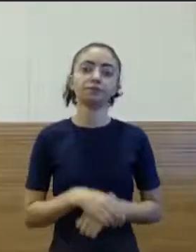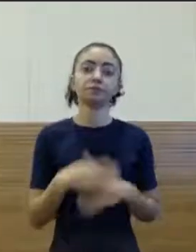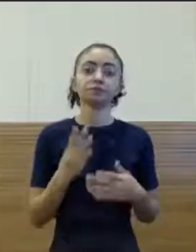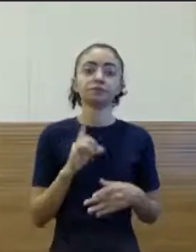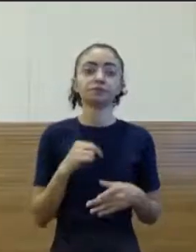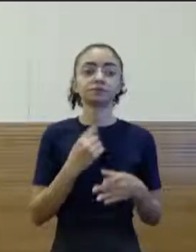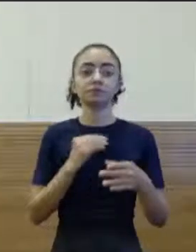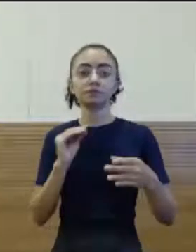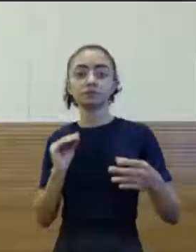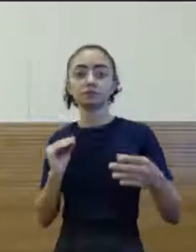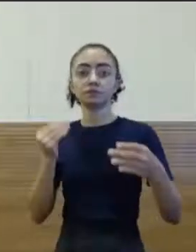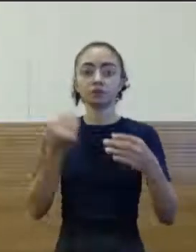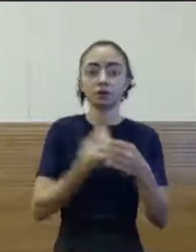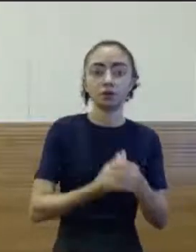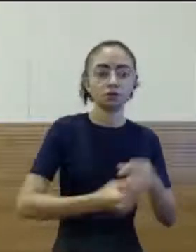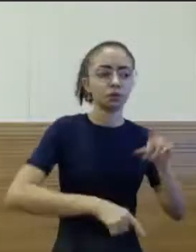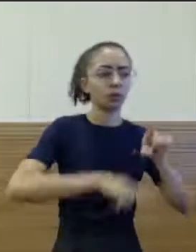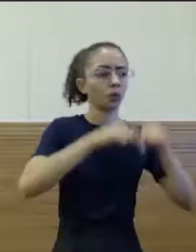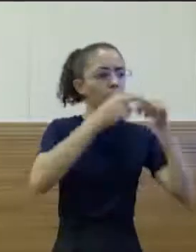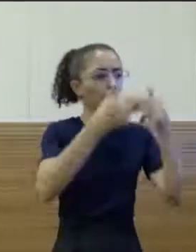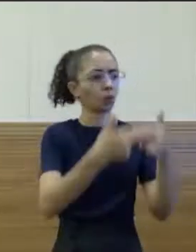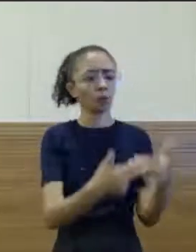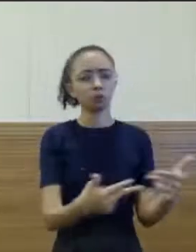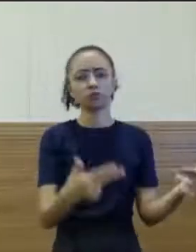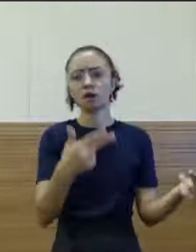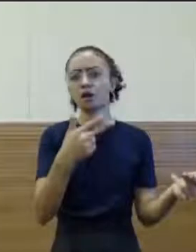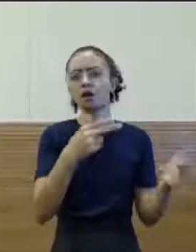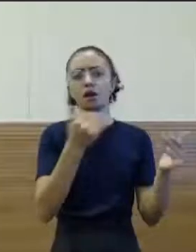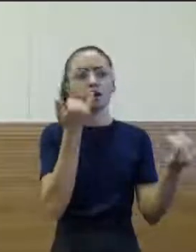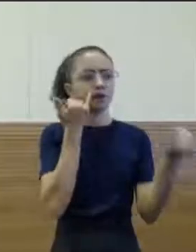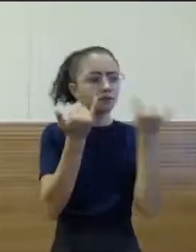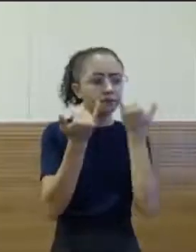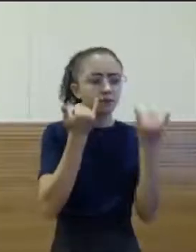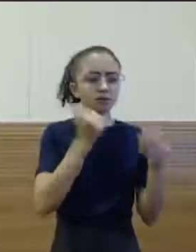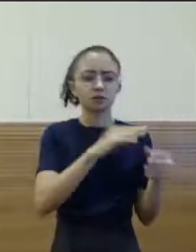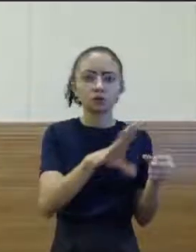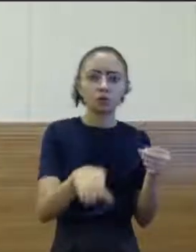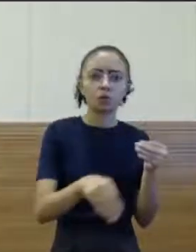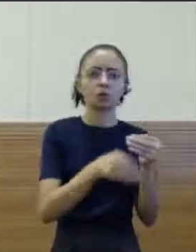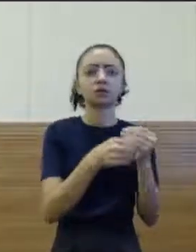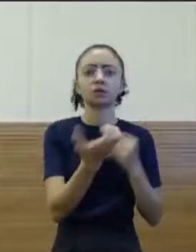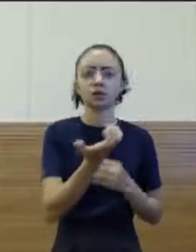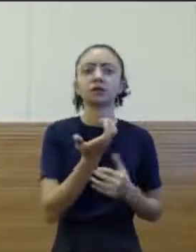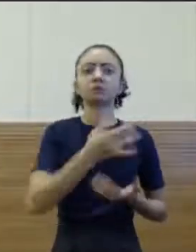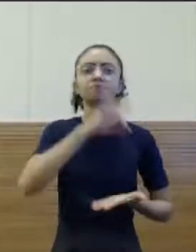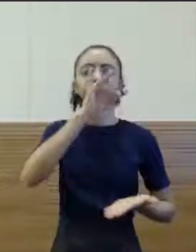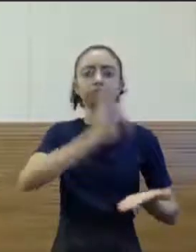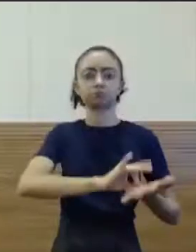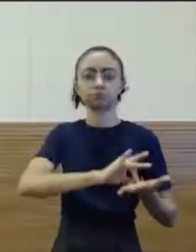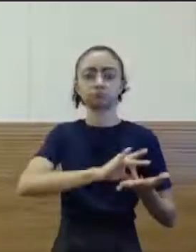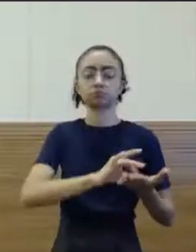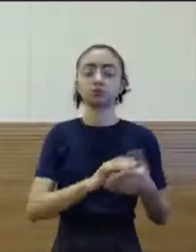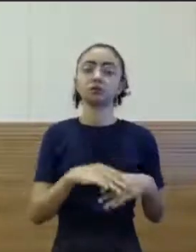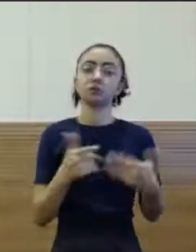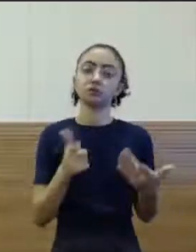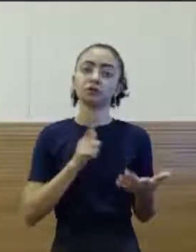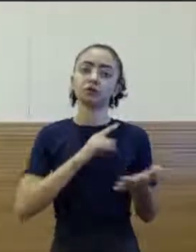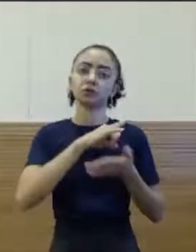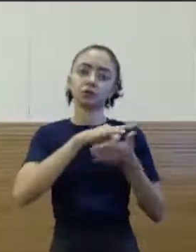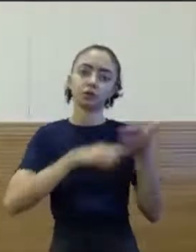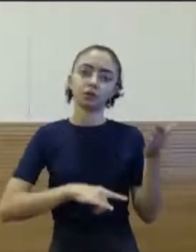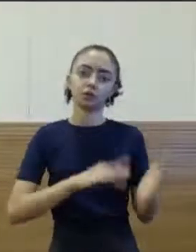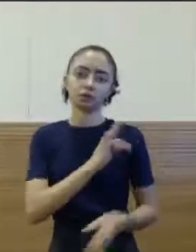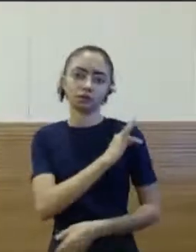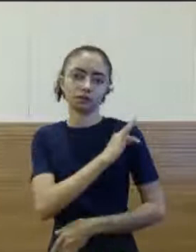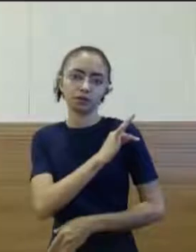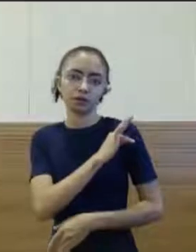and where we are incorporating all of these tools that are being complemented and that we want to formalize as well. That's why we